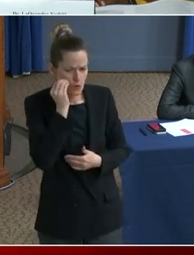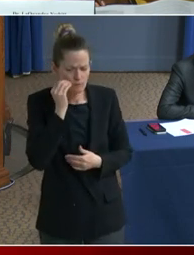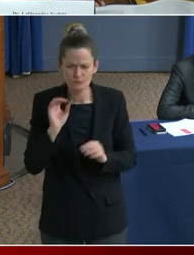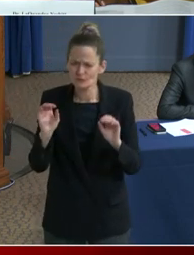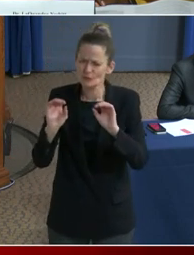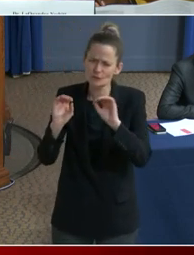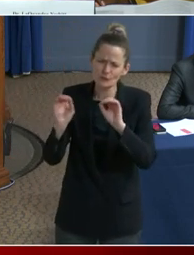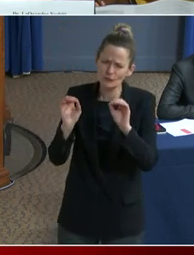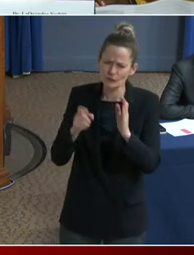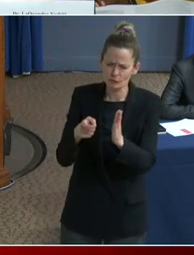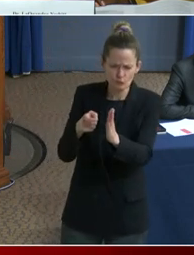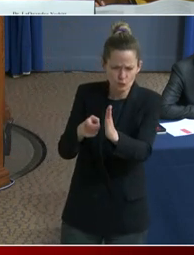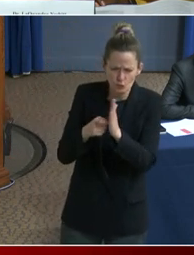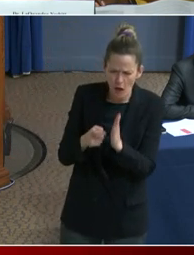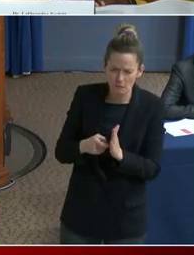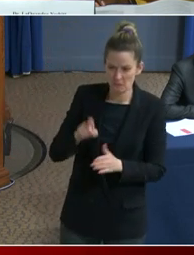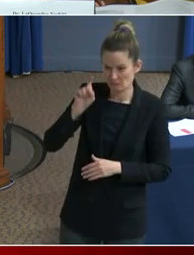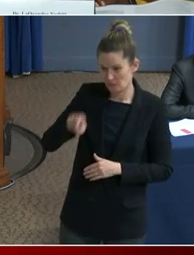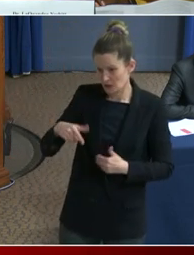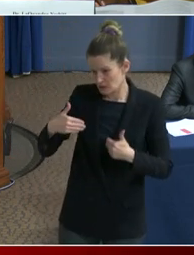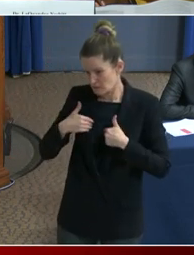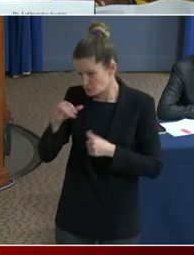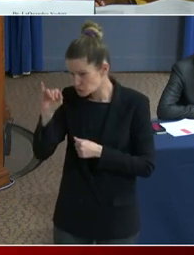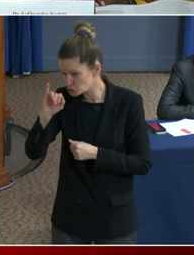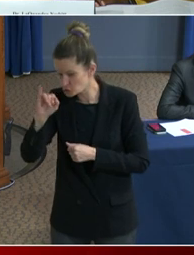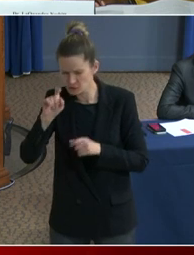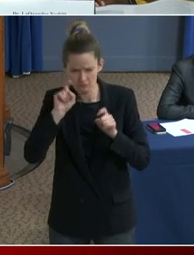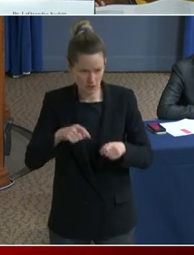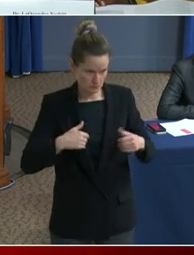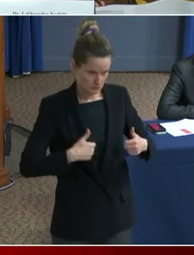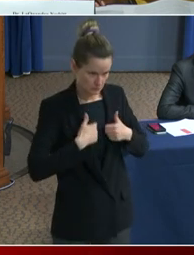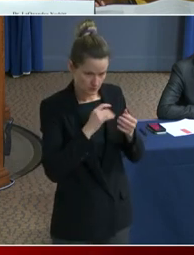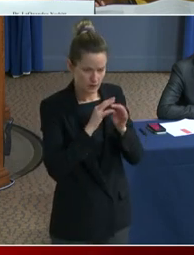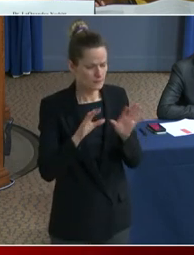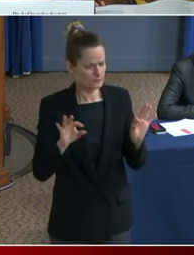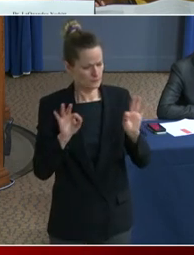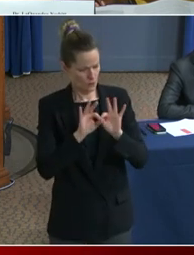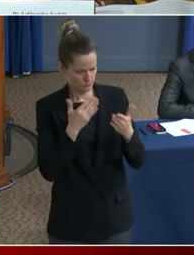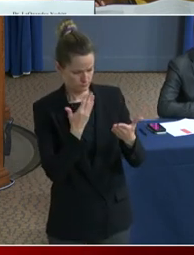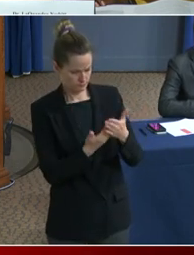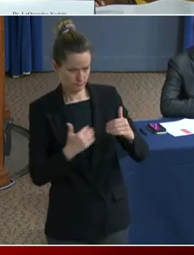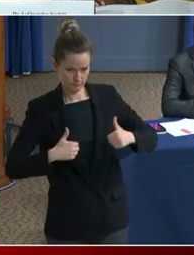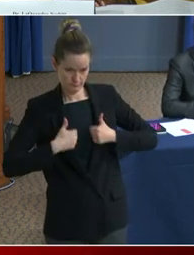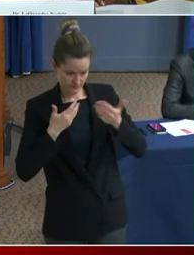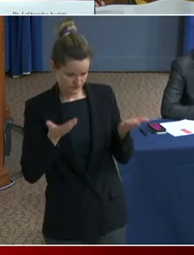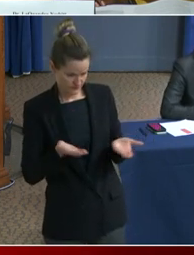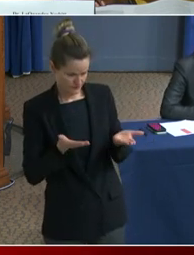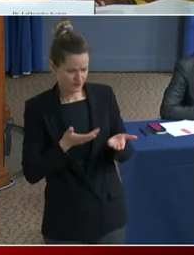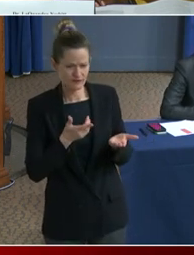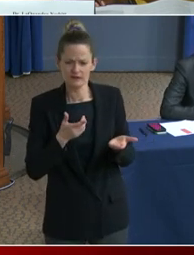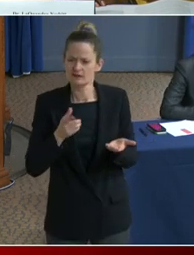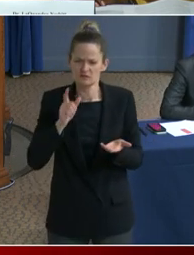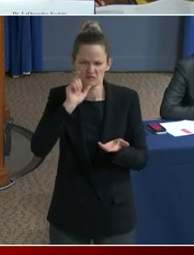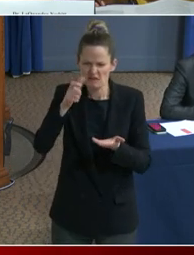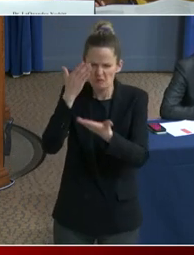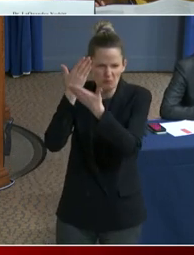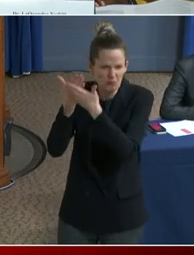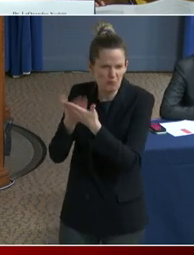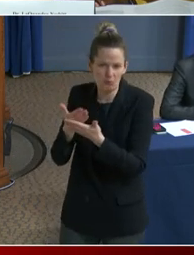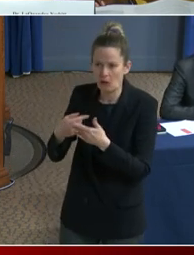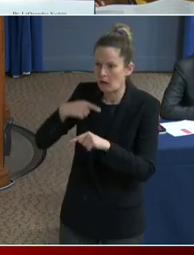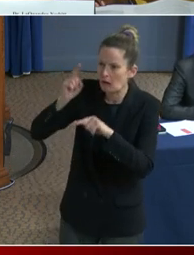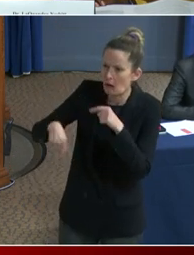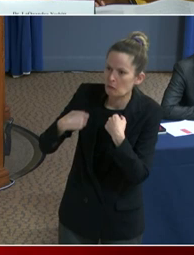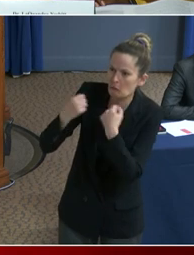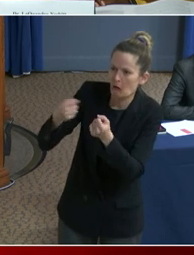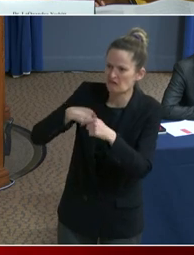provide anything such as proof of limited or mobility or any homebound requirements. This is just